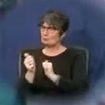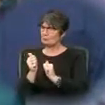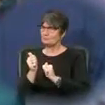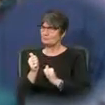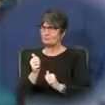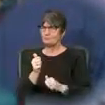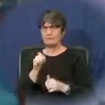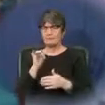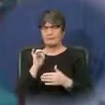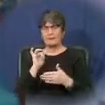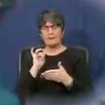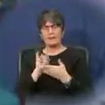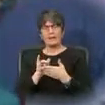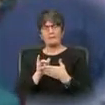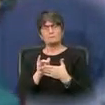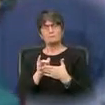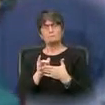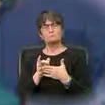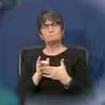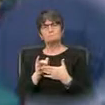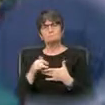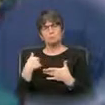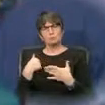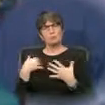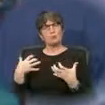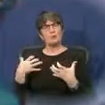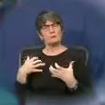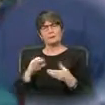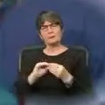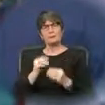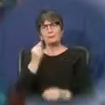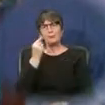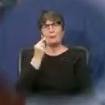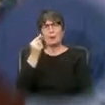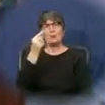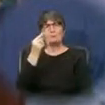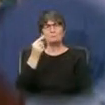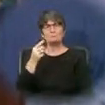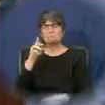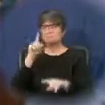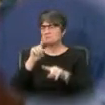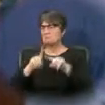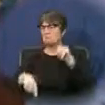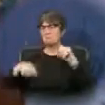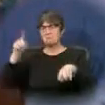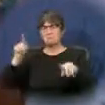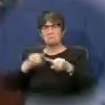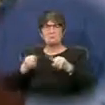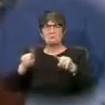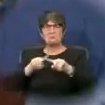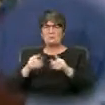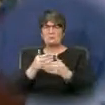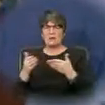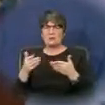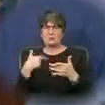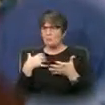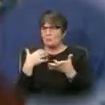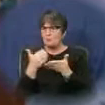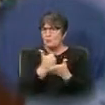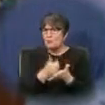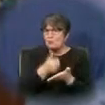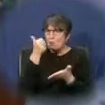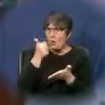that drives us to want to be number one in a variety of different places and ways, to earn the most,